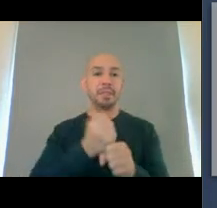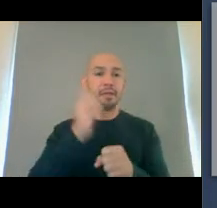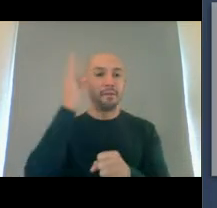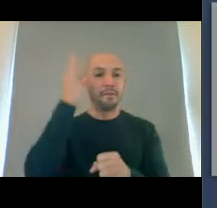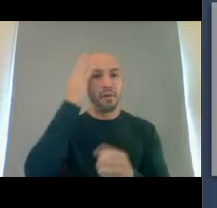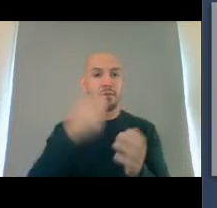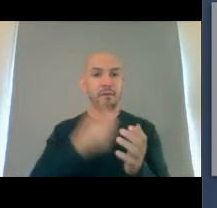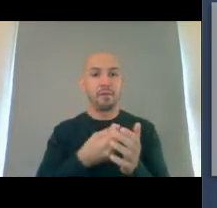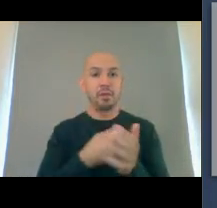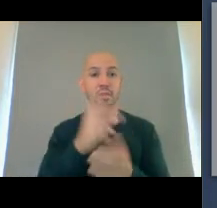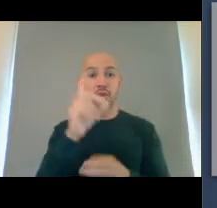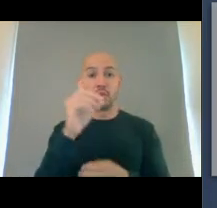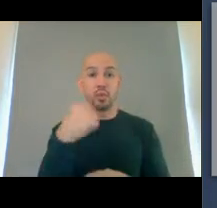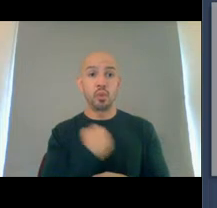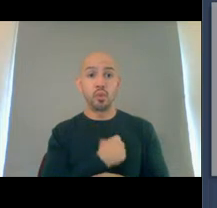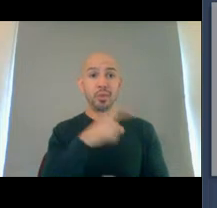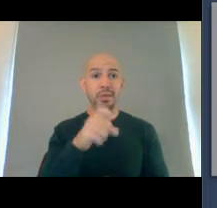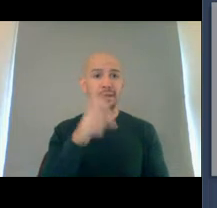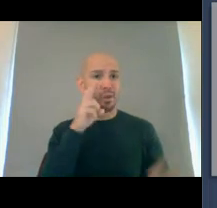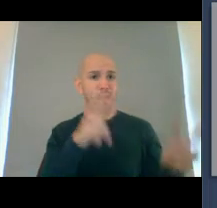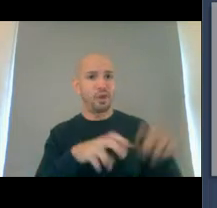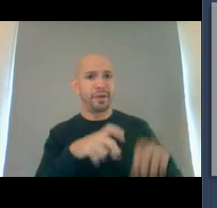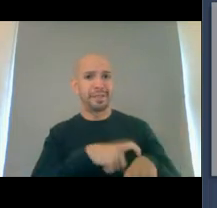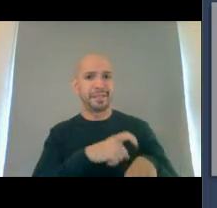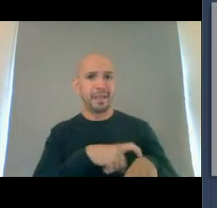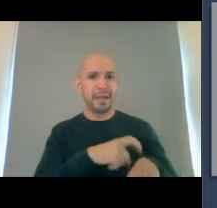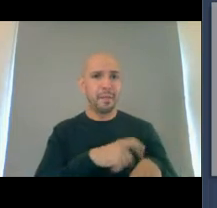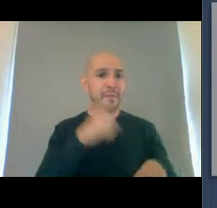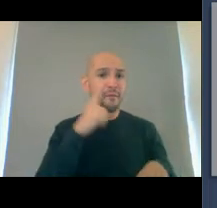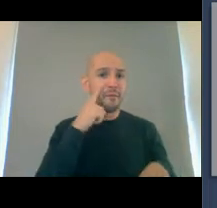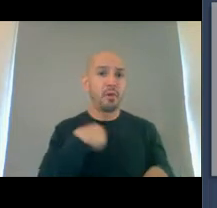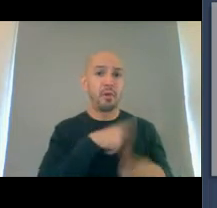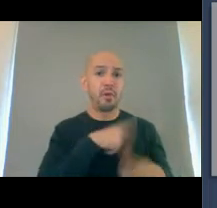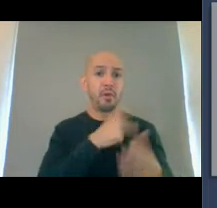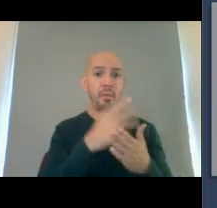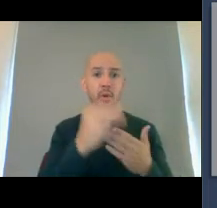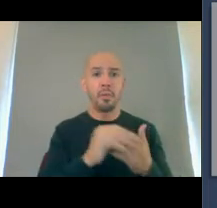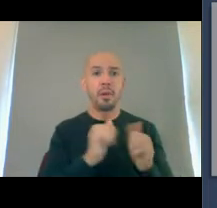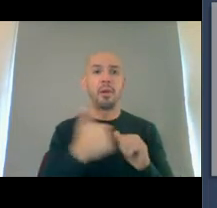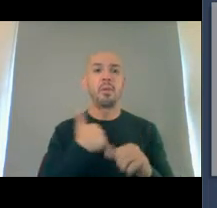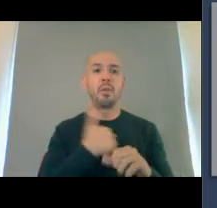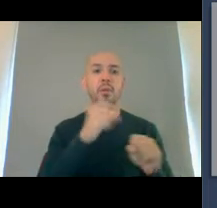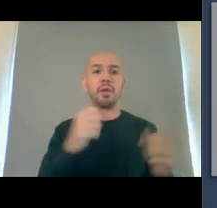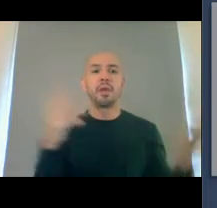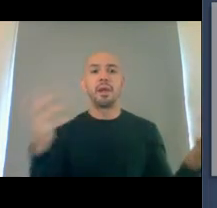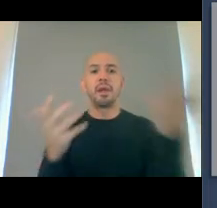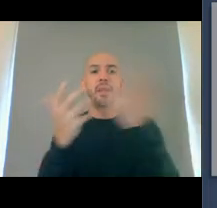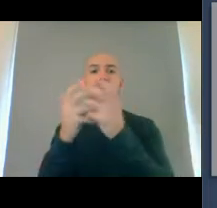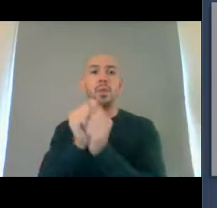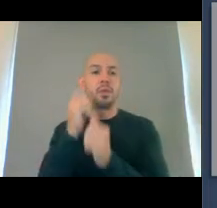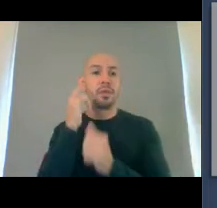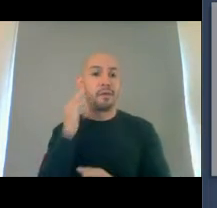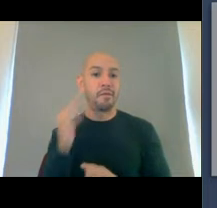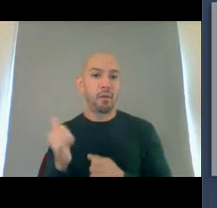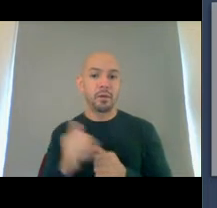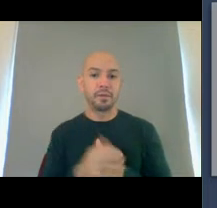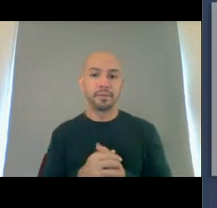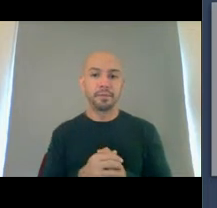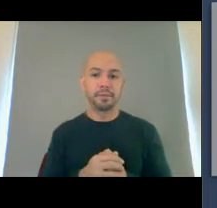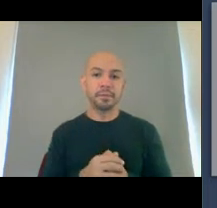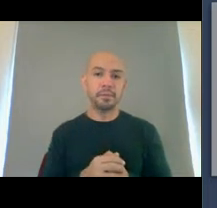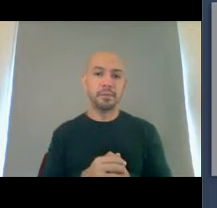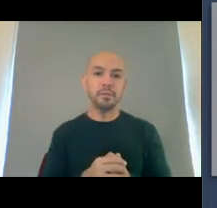of our program should we be being other things to better align what we're doing in california with so we're absent